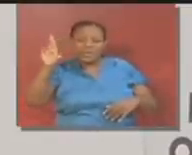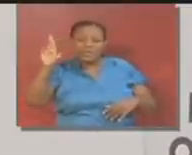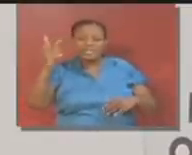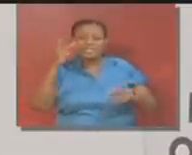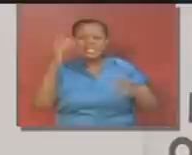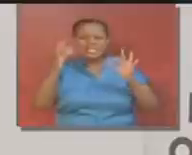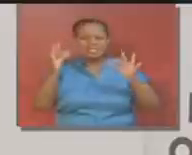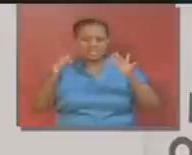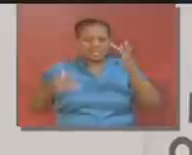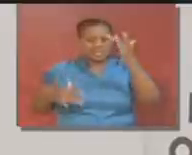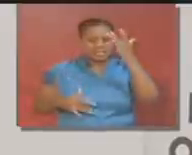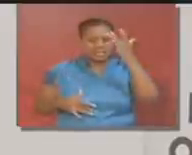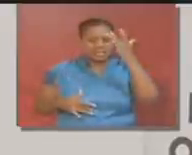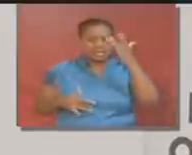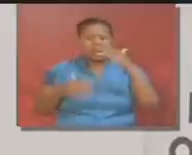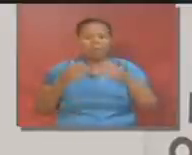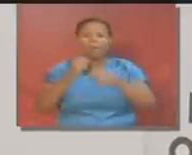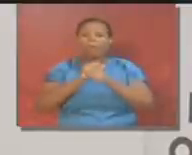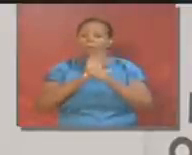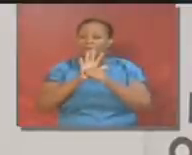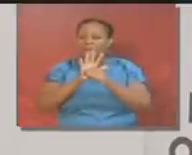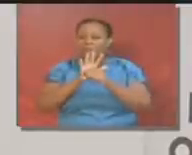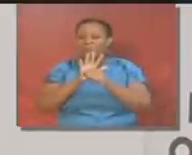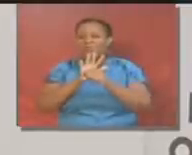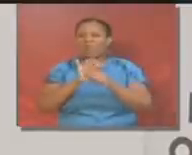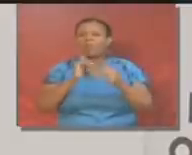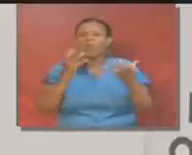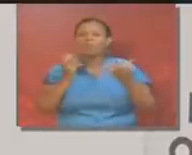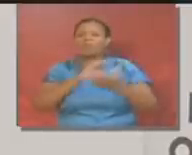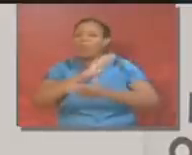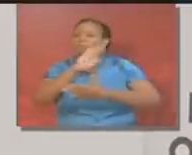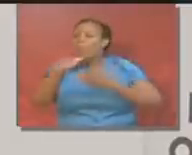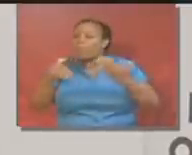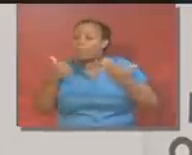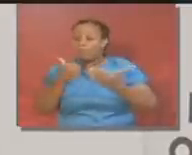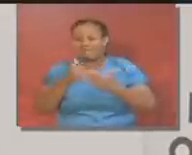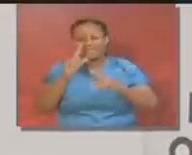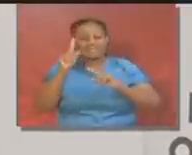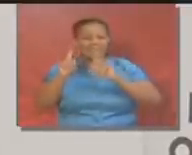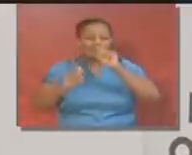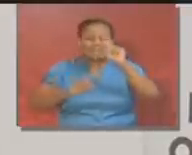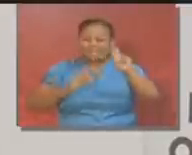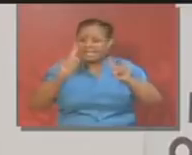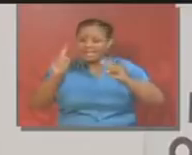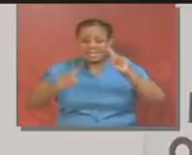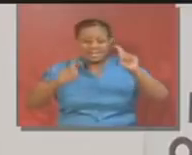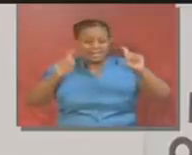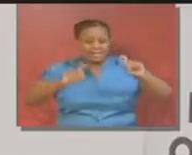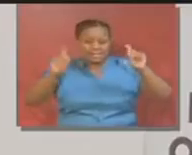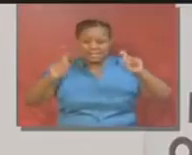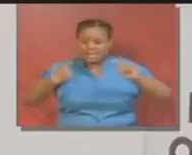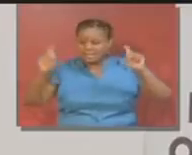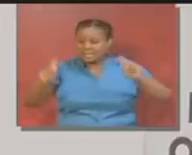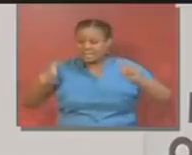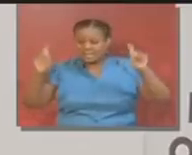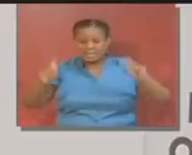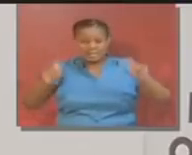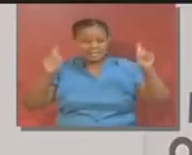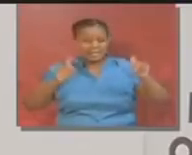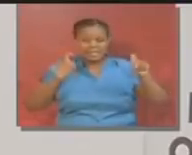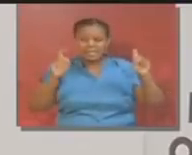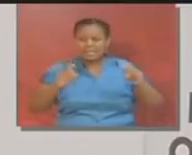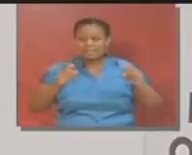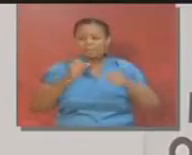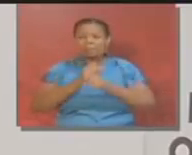get my swab being done? Can you do the antibody testing? You take responsibility. This is what we're all about in terms of making sure